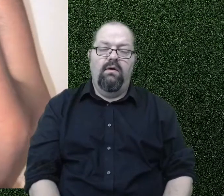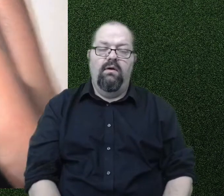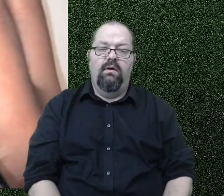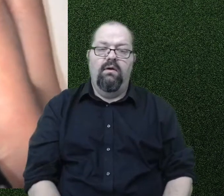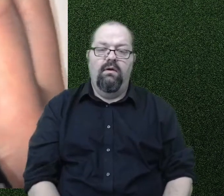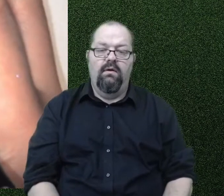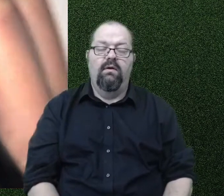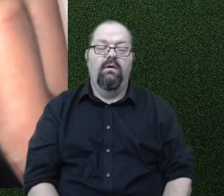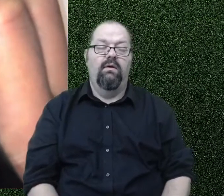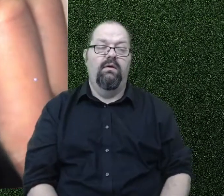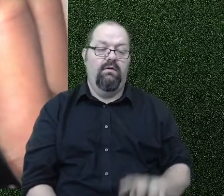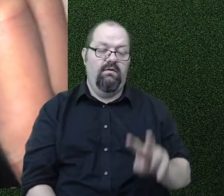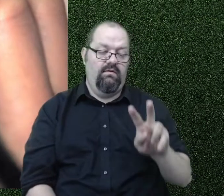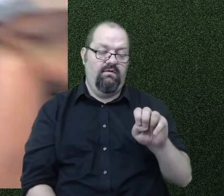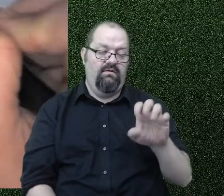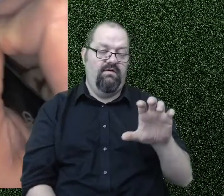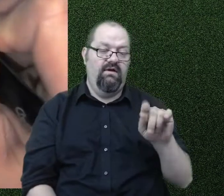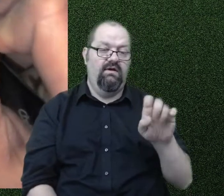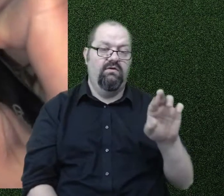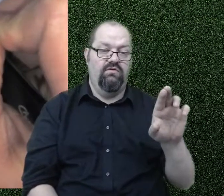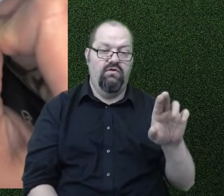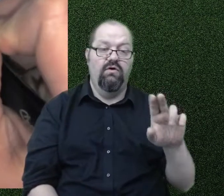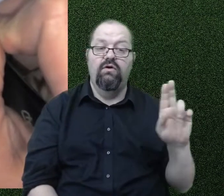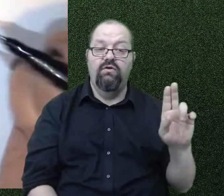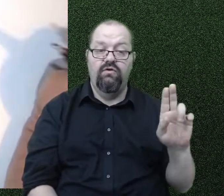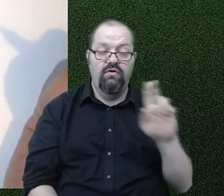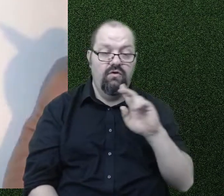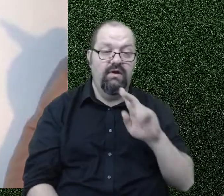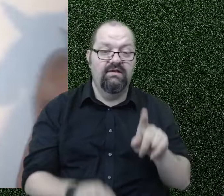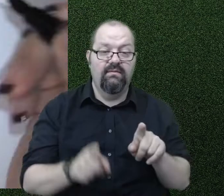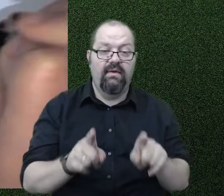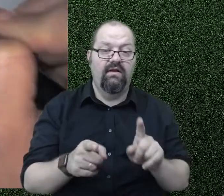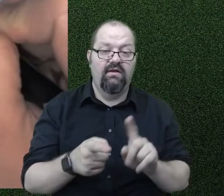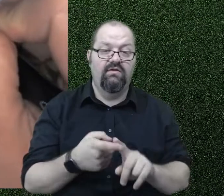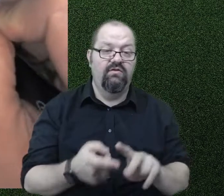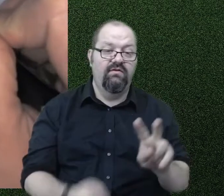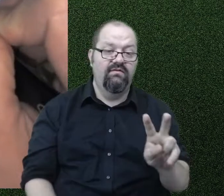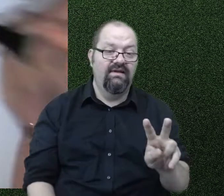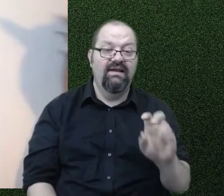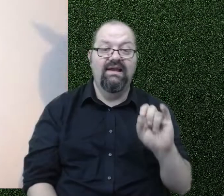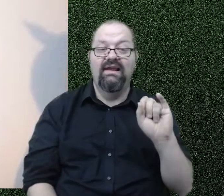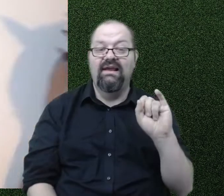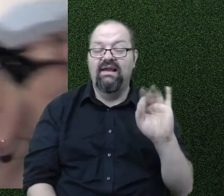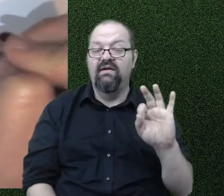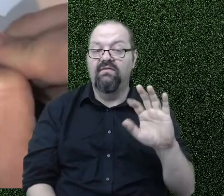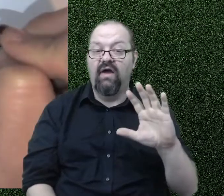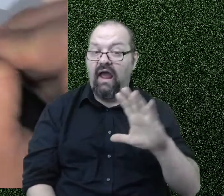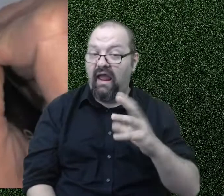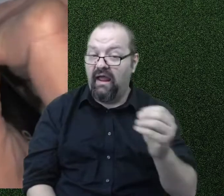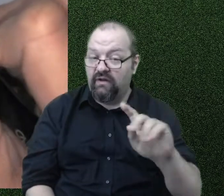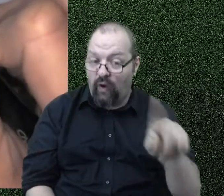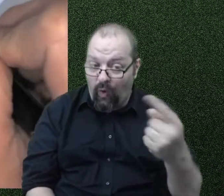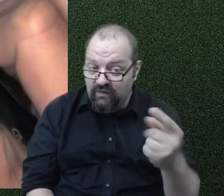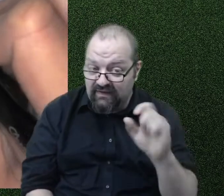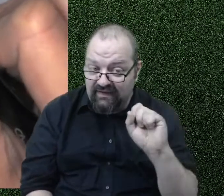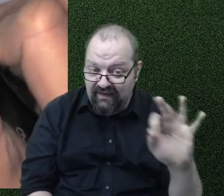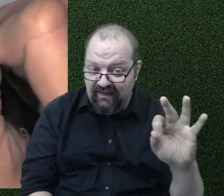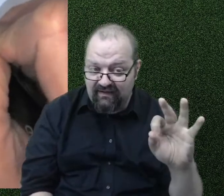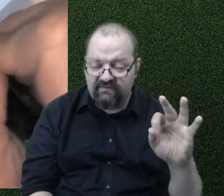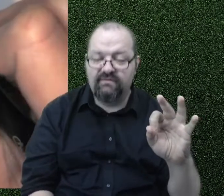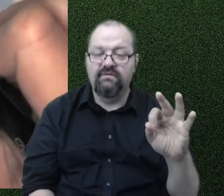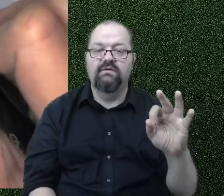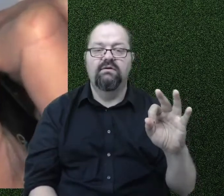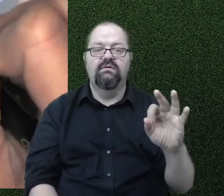The vector u is parallel to the vector v if and only if,